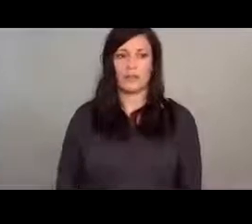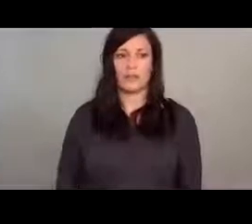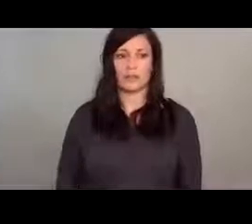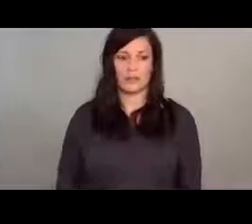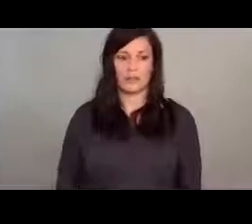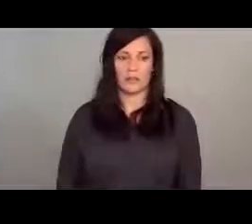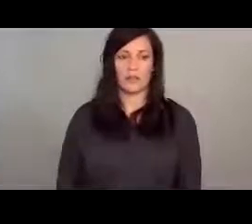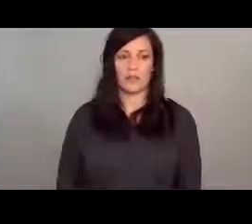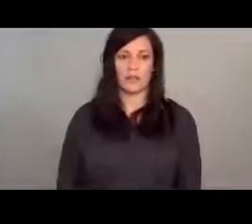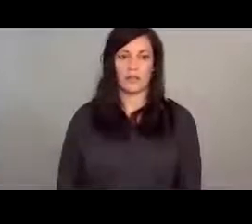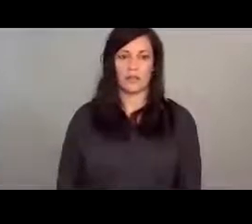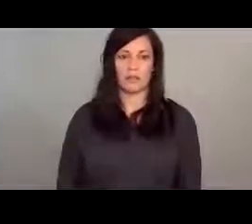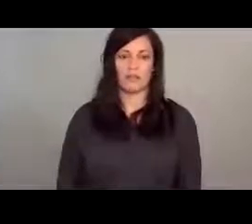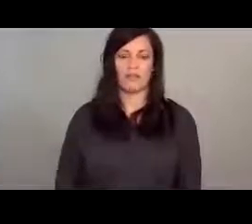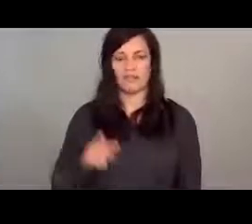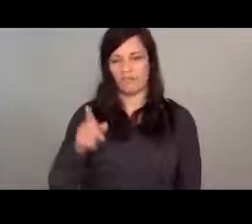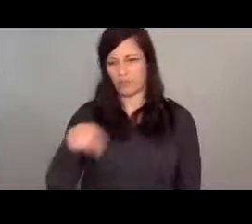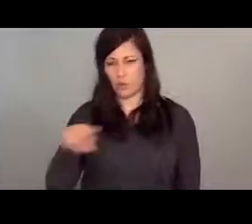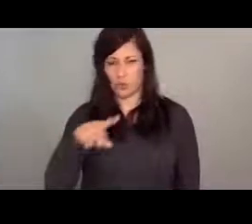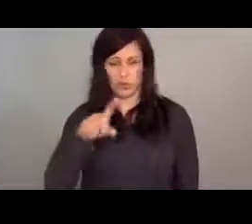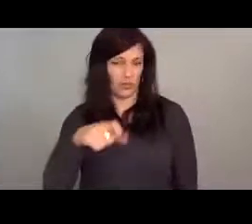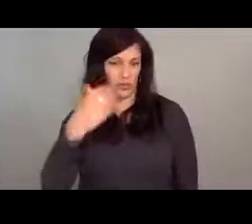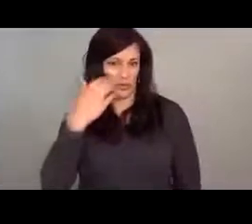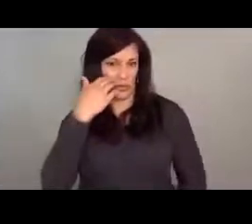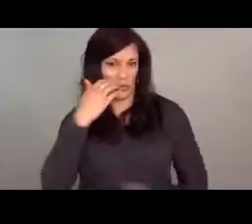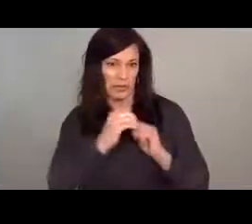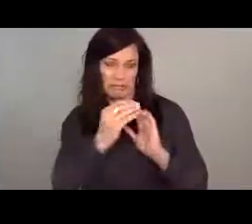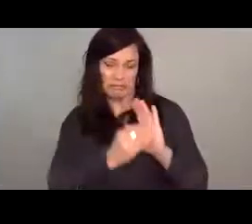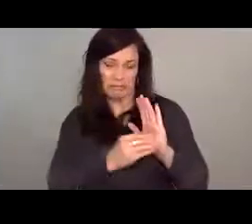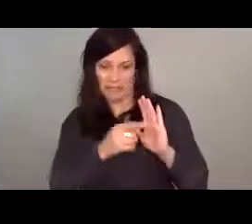This is all self-explanatory, hopefully.